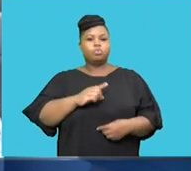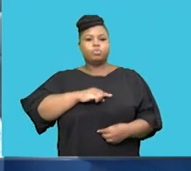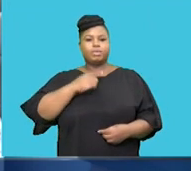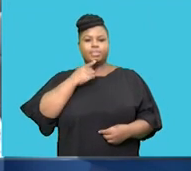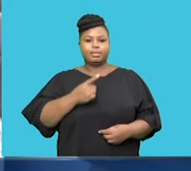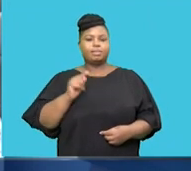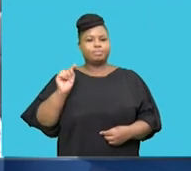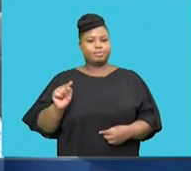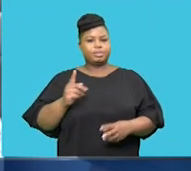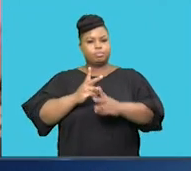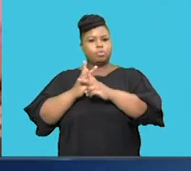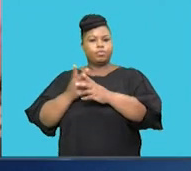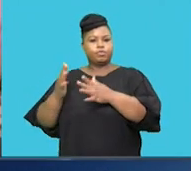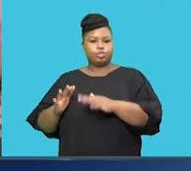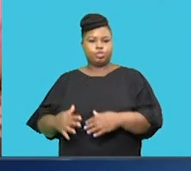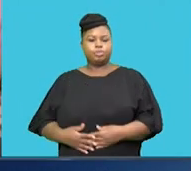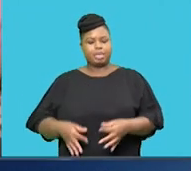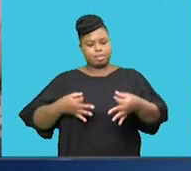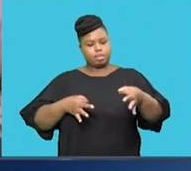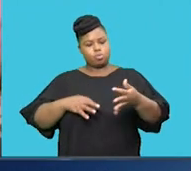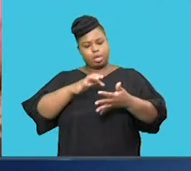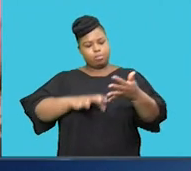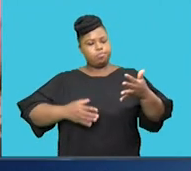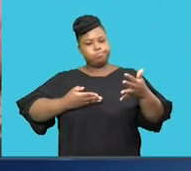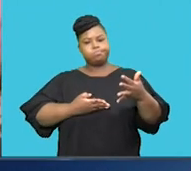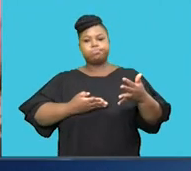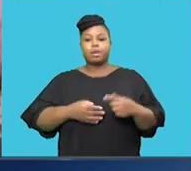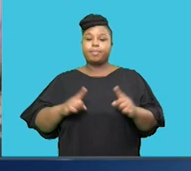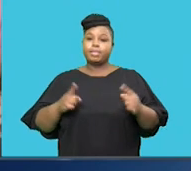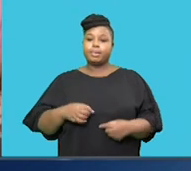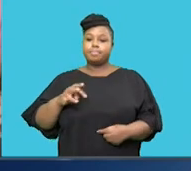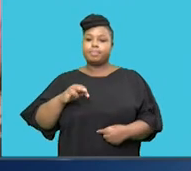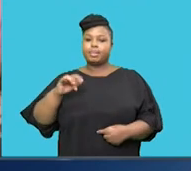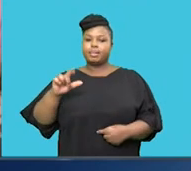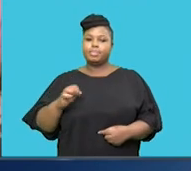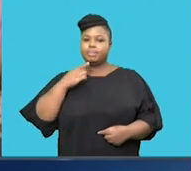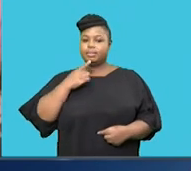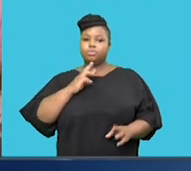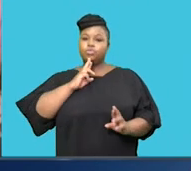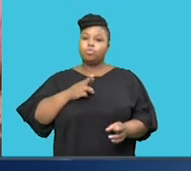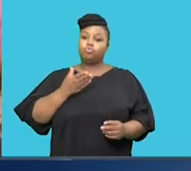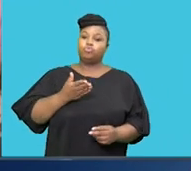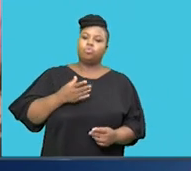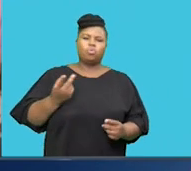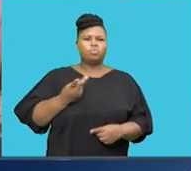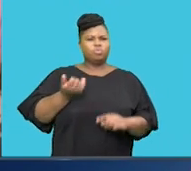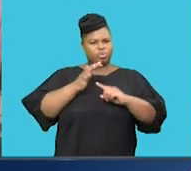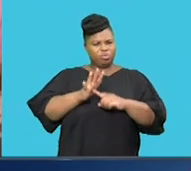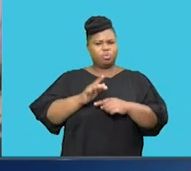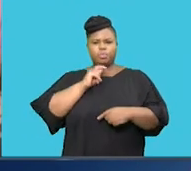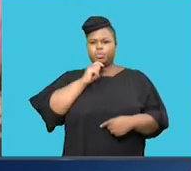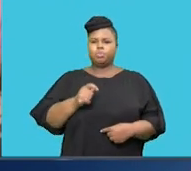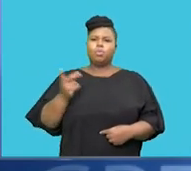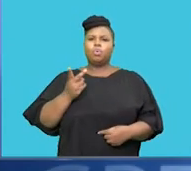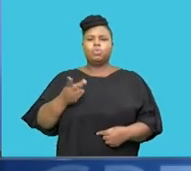ditokomaneng tsa kadimo. Ho botsweng dipotso Maile o boletse ha ho ya ka raporoto ho se sesupo se bontshang hore ho na